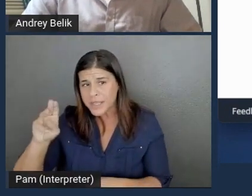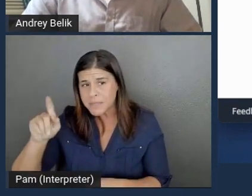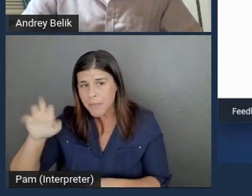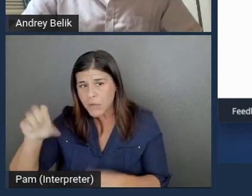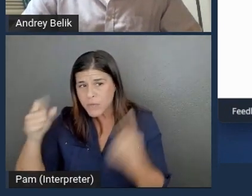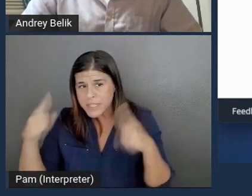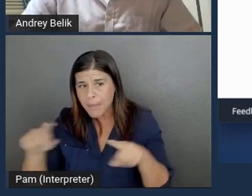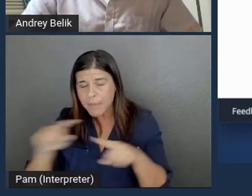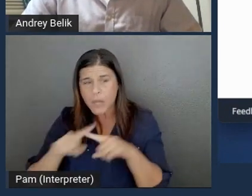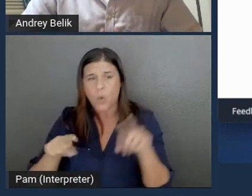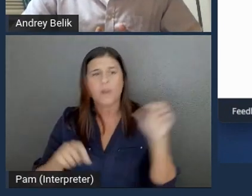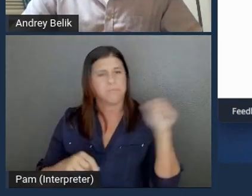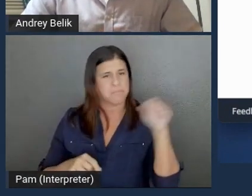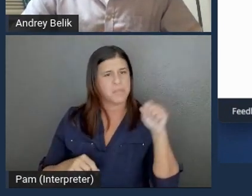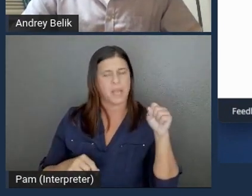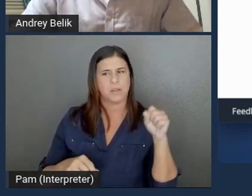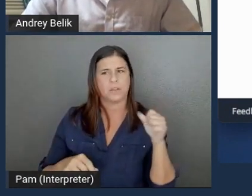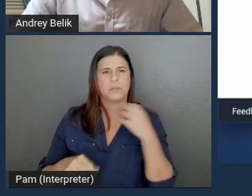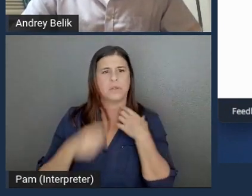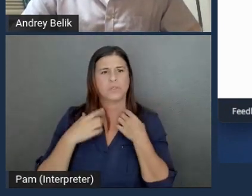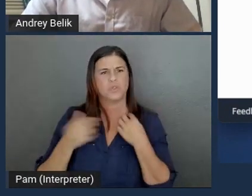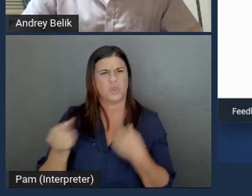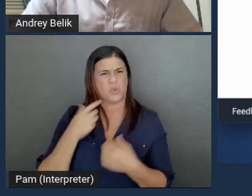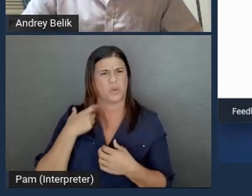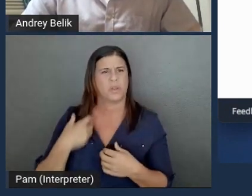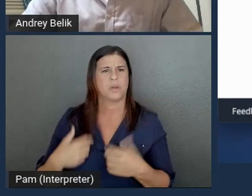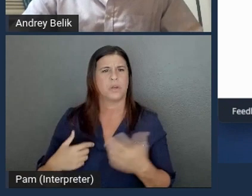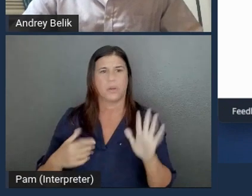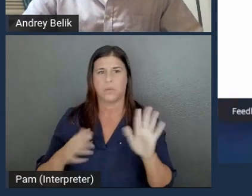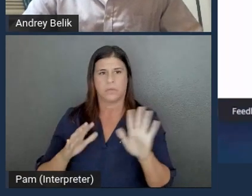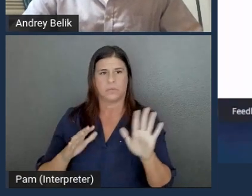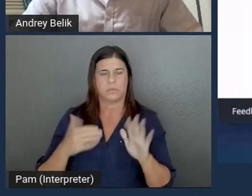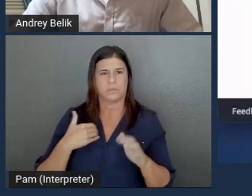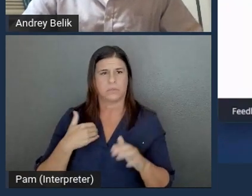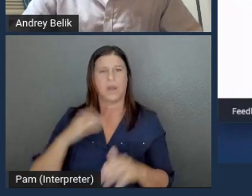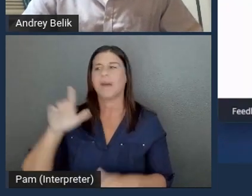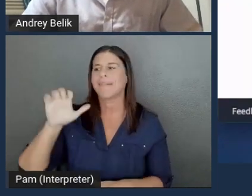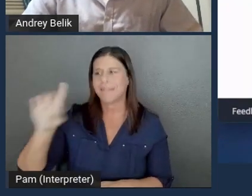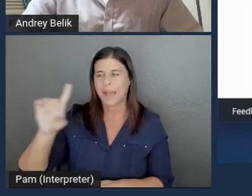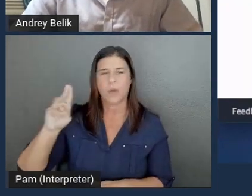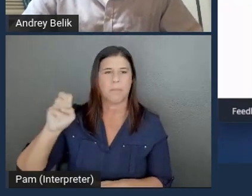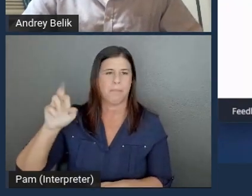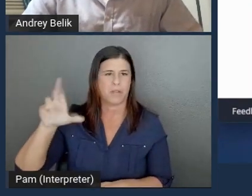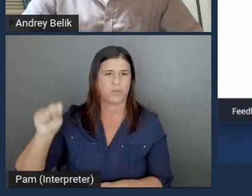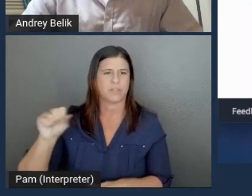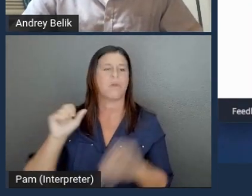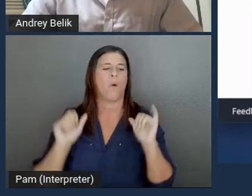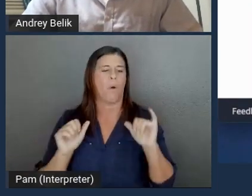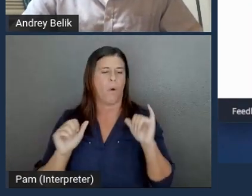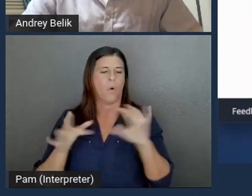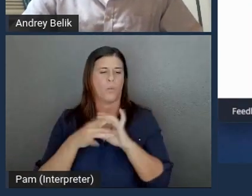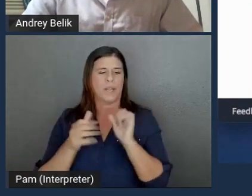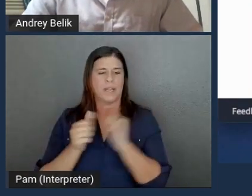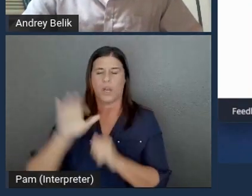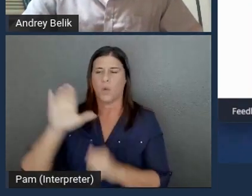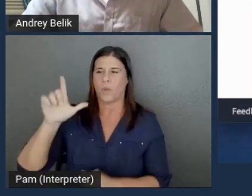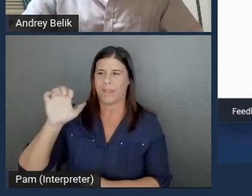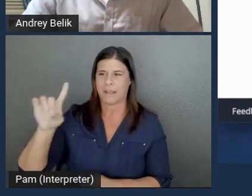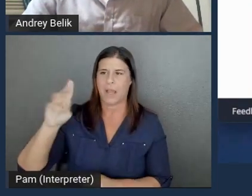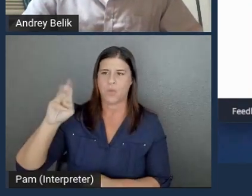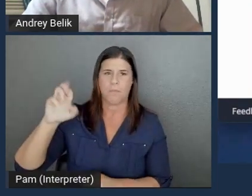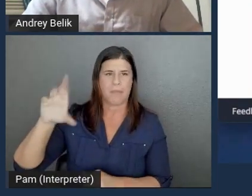some? Oh, okay. So you can basically use any. Sorry, CloudWatch metrics. Okay, so basically, based on any CloudWatch metric coming in from